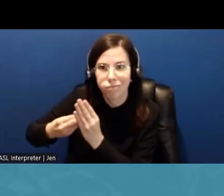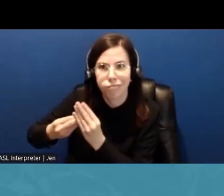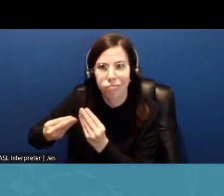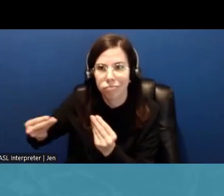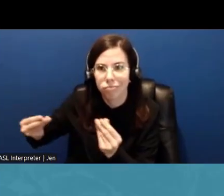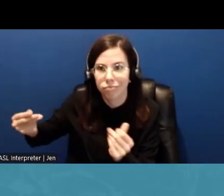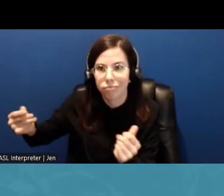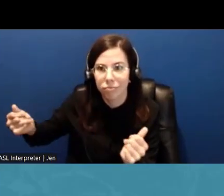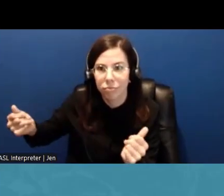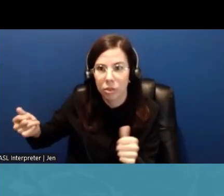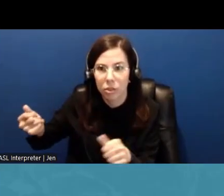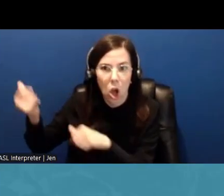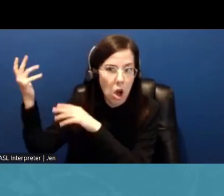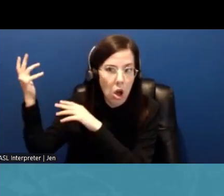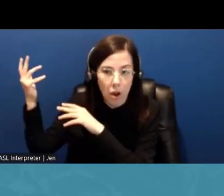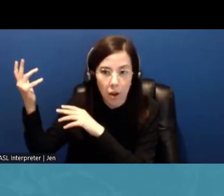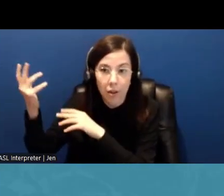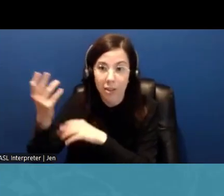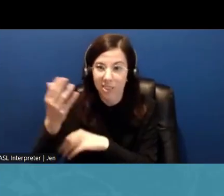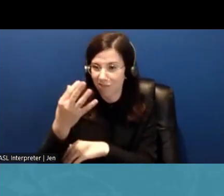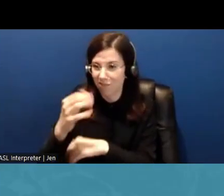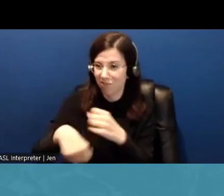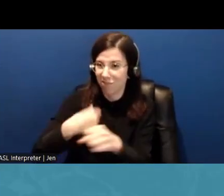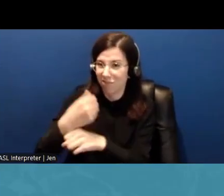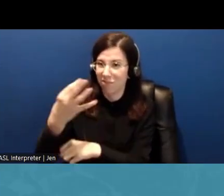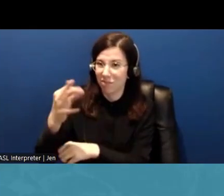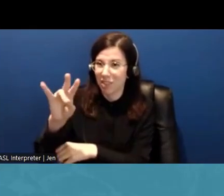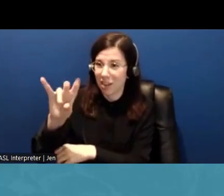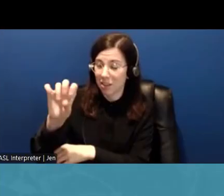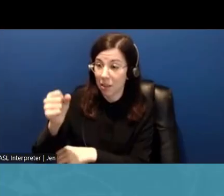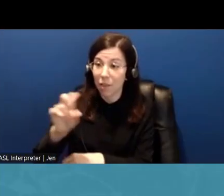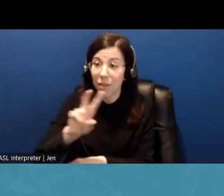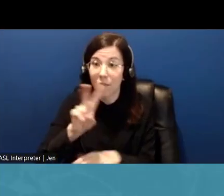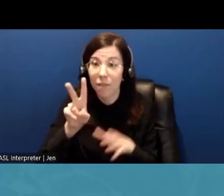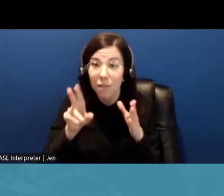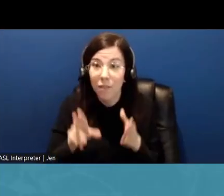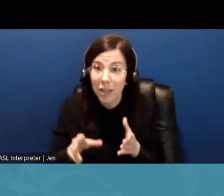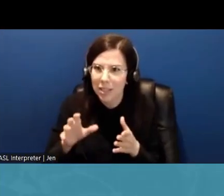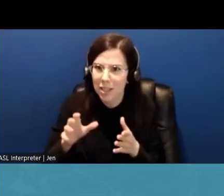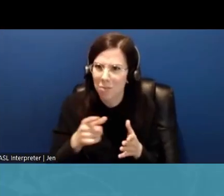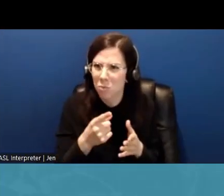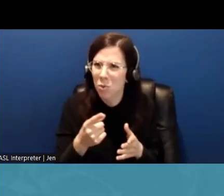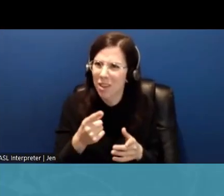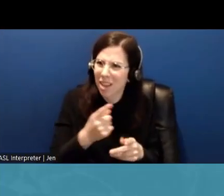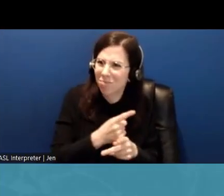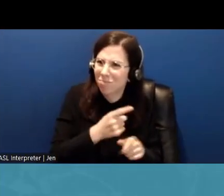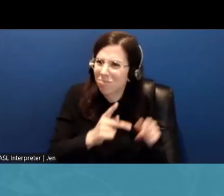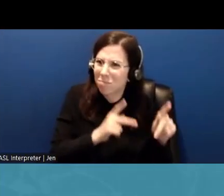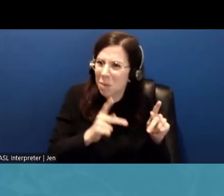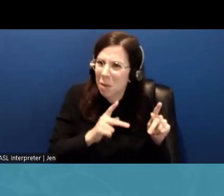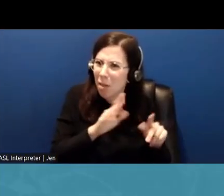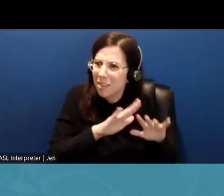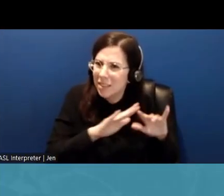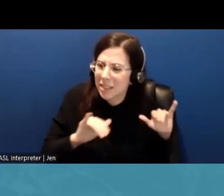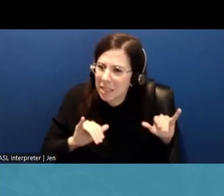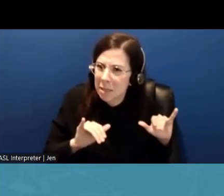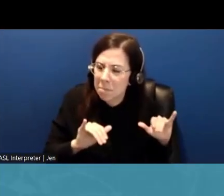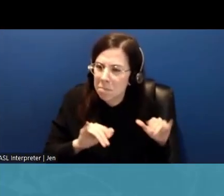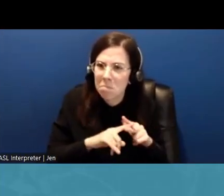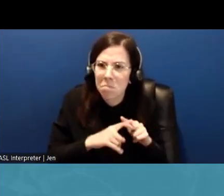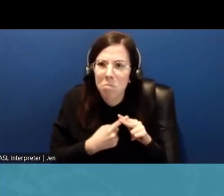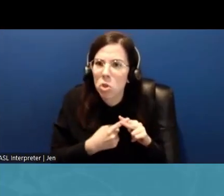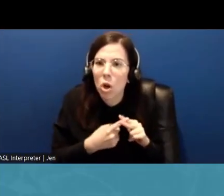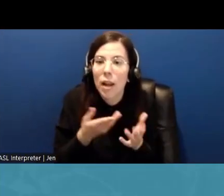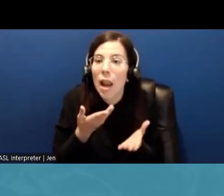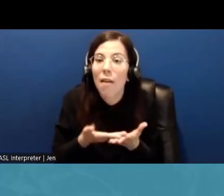They had, by the 1970s, victims in our system, the civilian system, had started to be merely